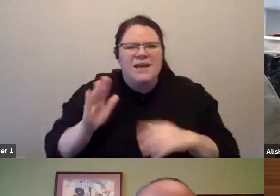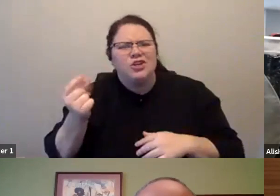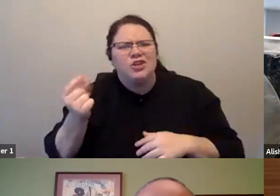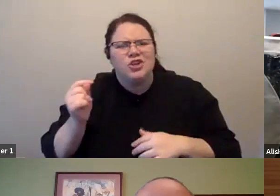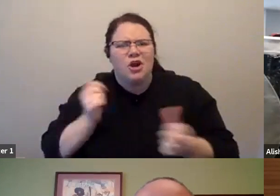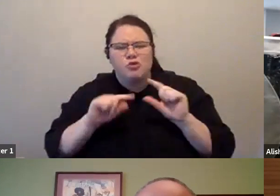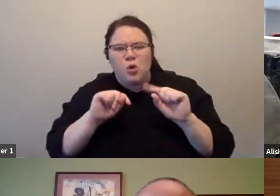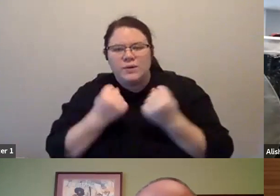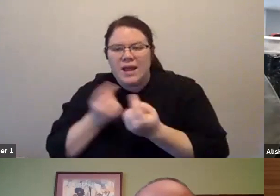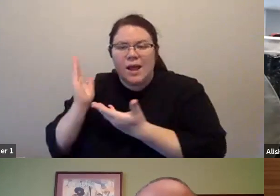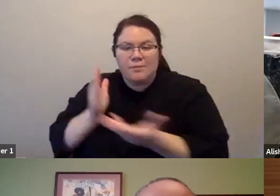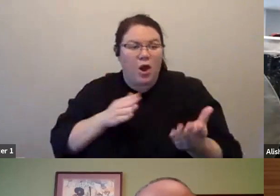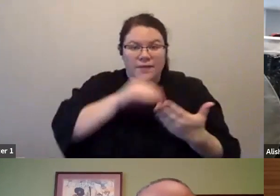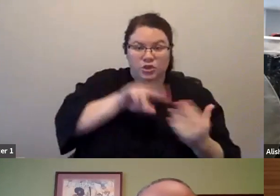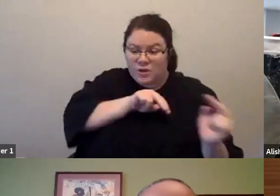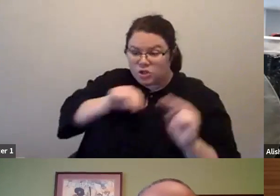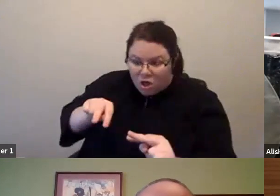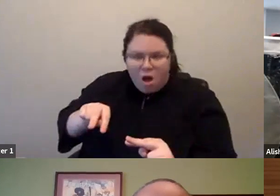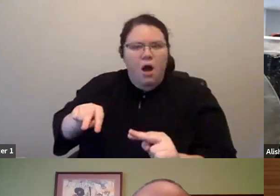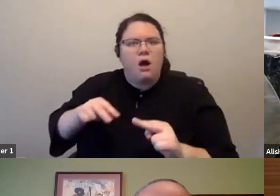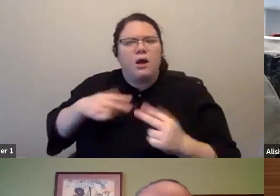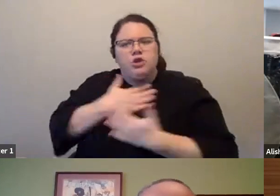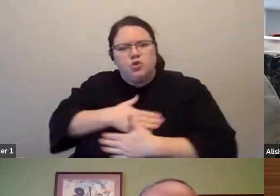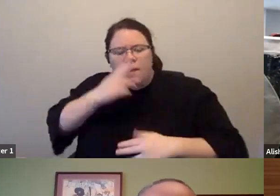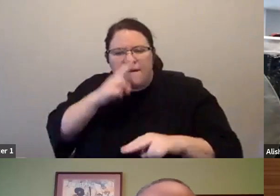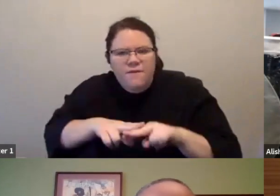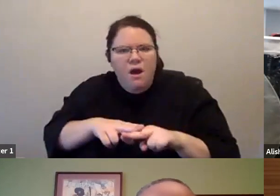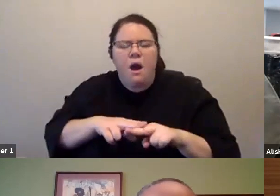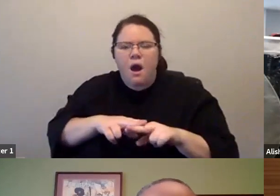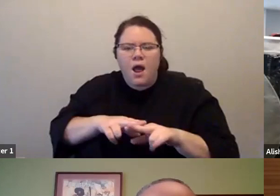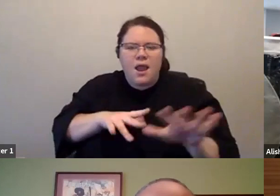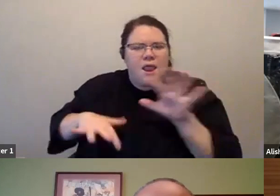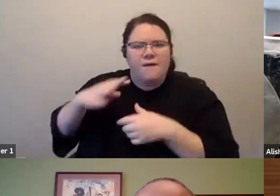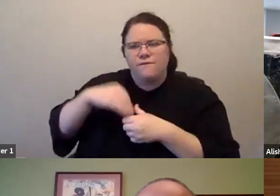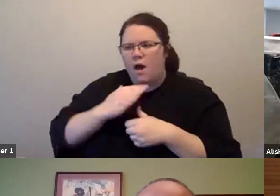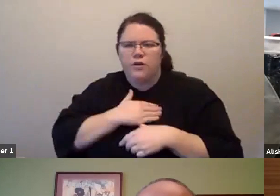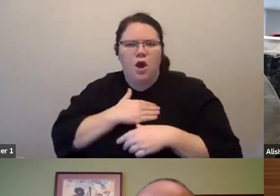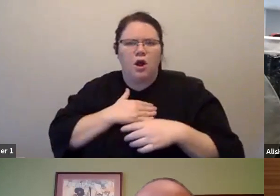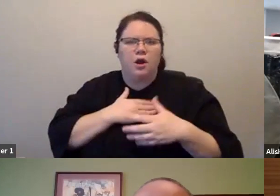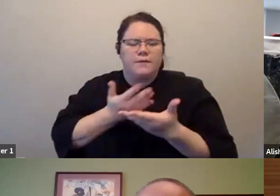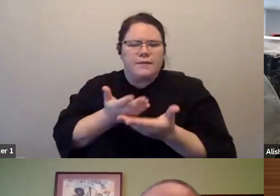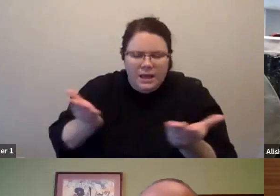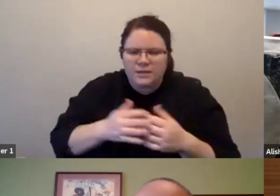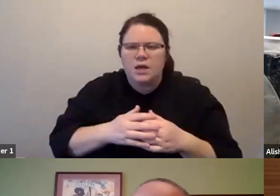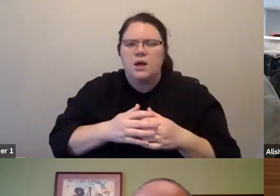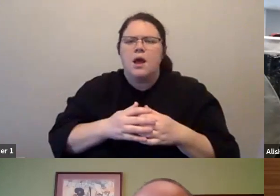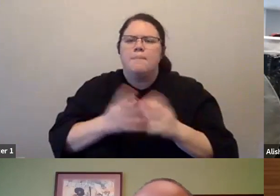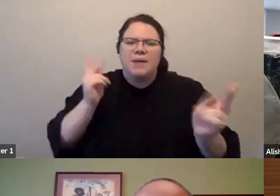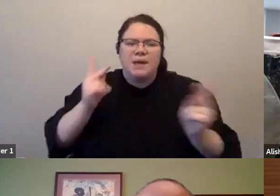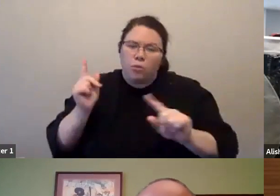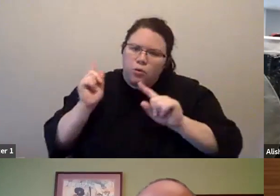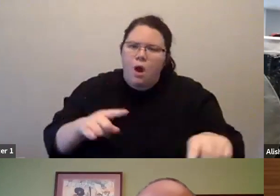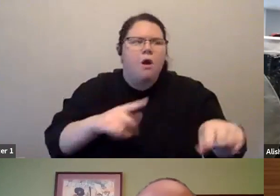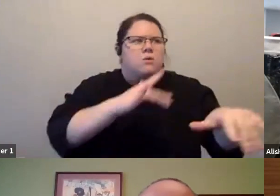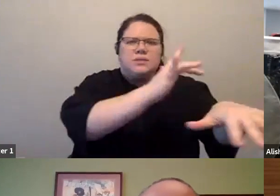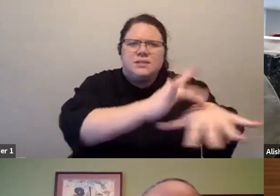kind of to have those types of events. And we have a lot of exhibits there where people can touch and do those